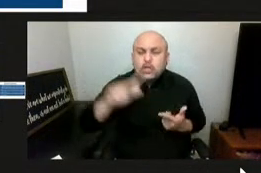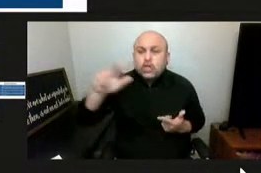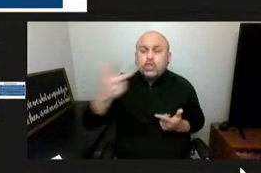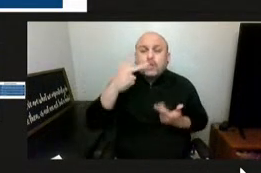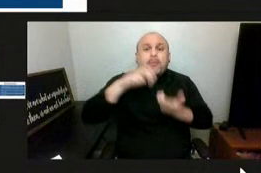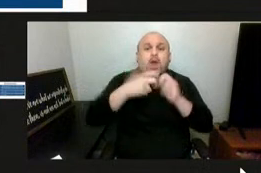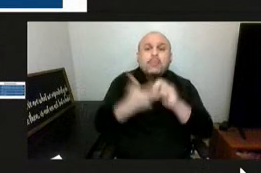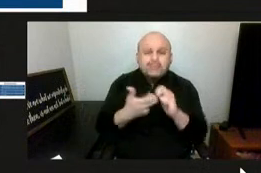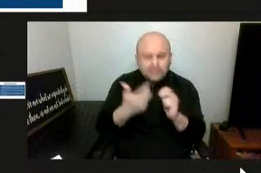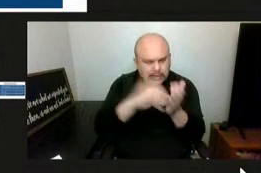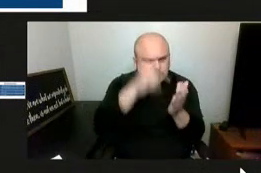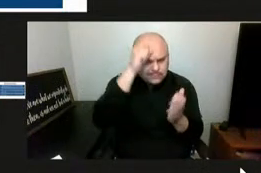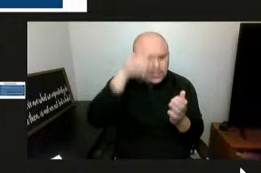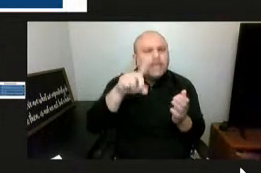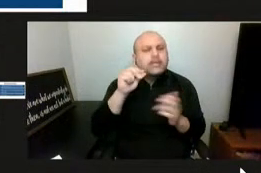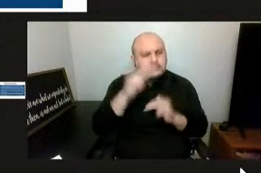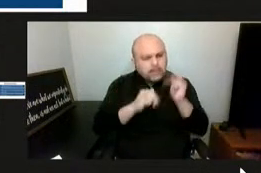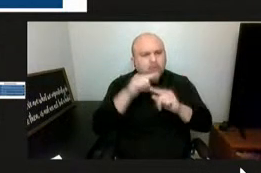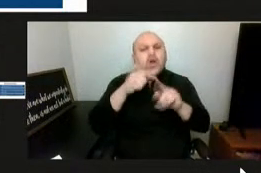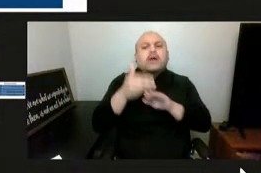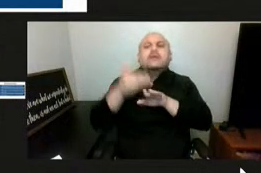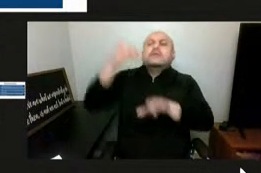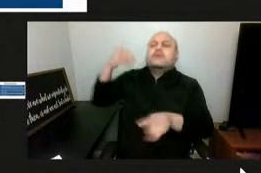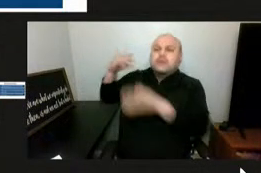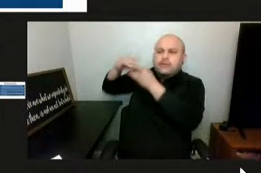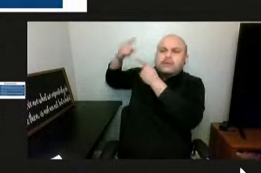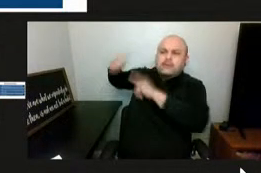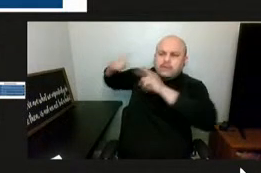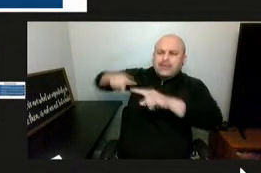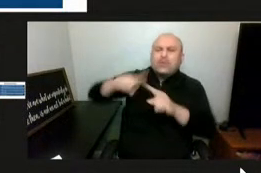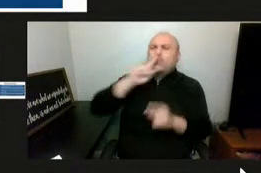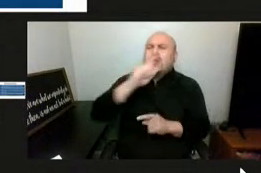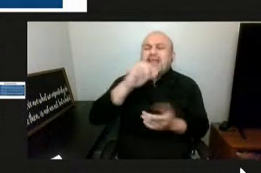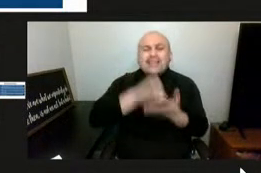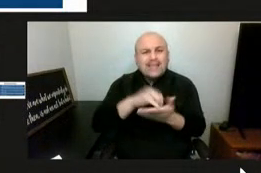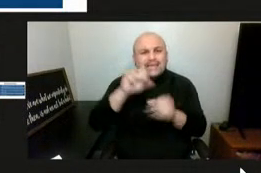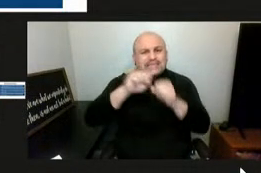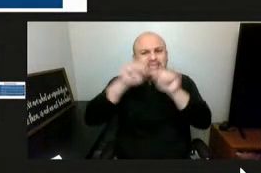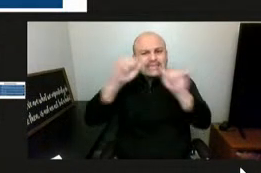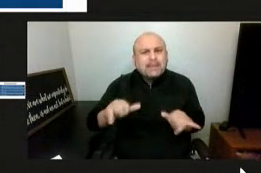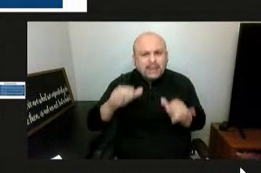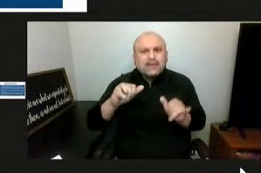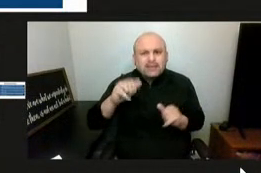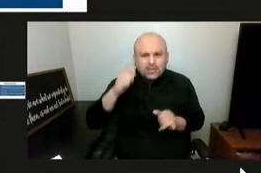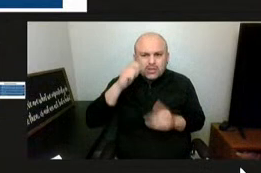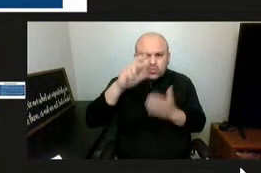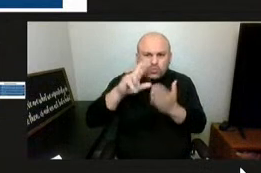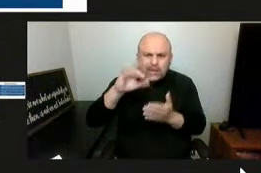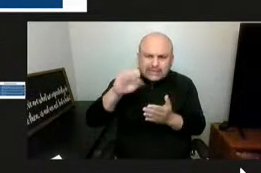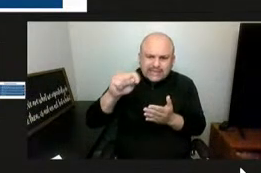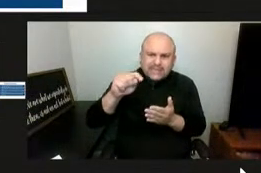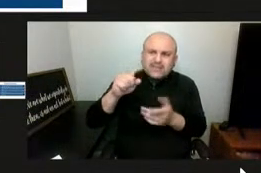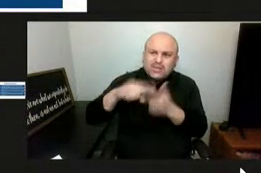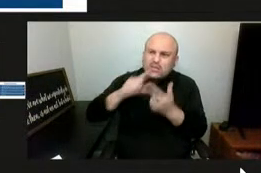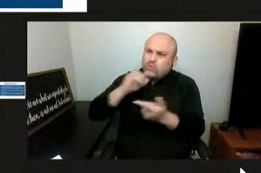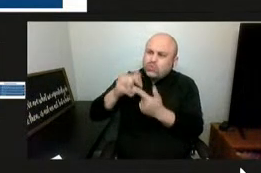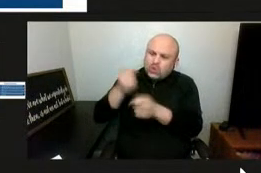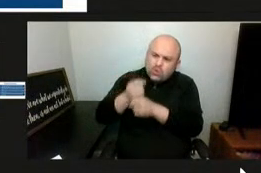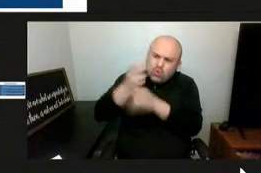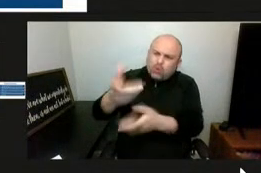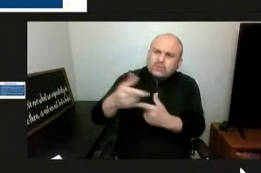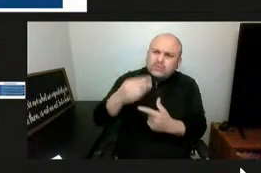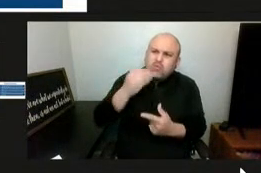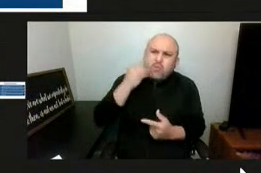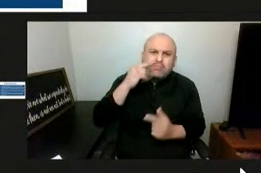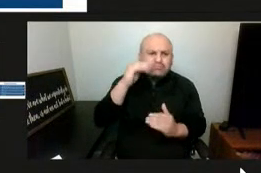this does build on previous comments, is the reality that systemic racism is a root cause of mental health inequities, and the pervasive impacts